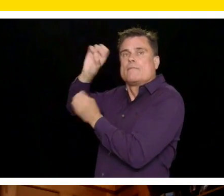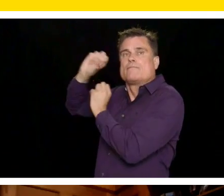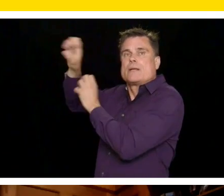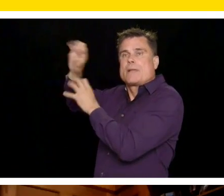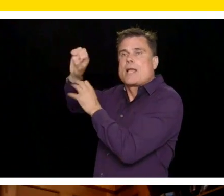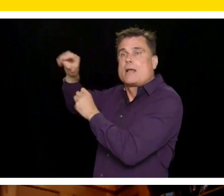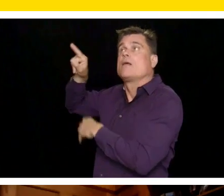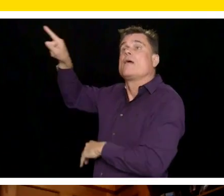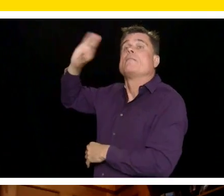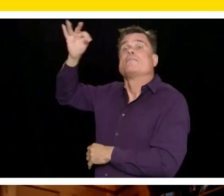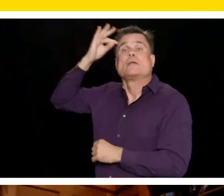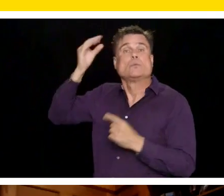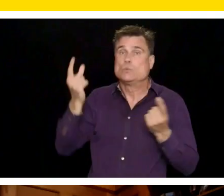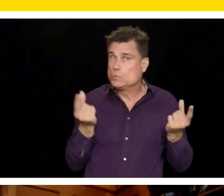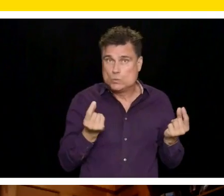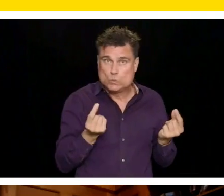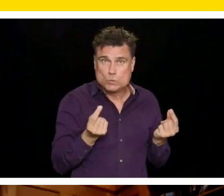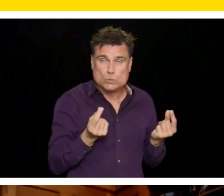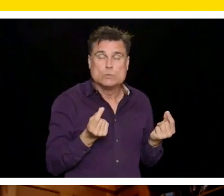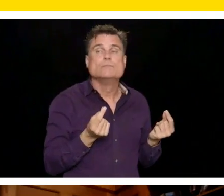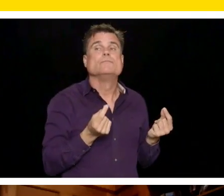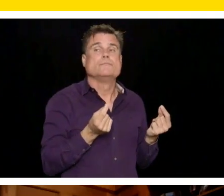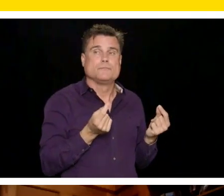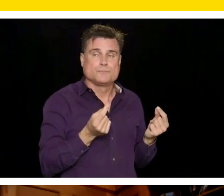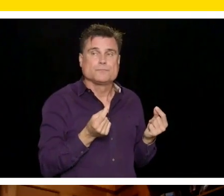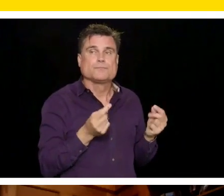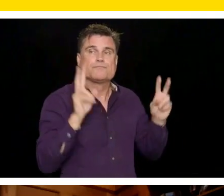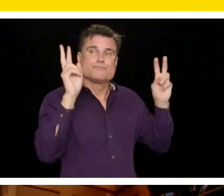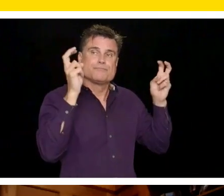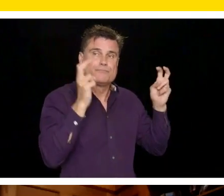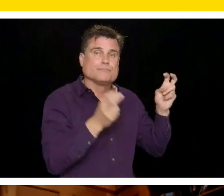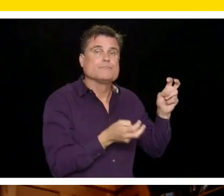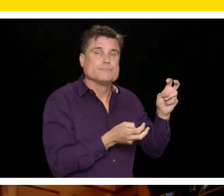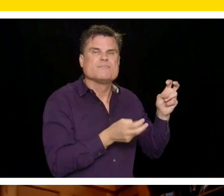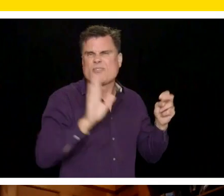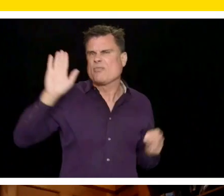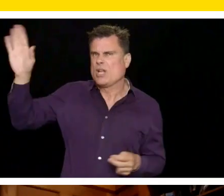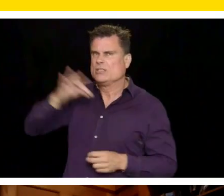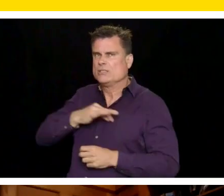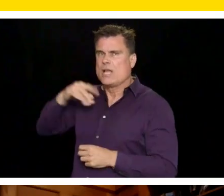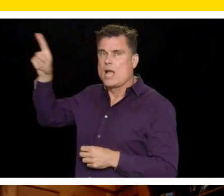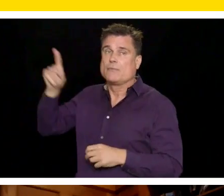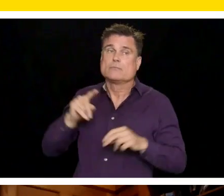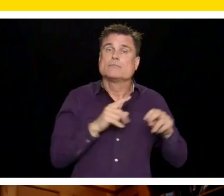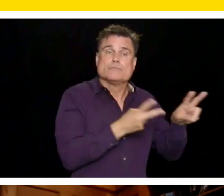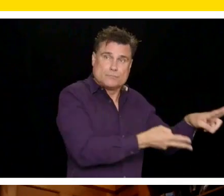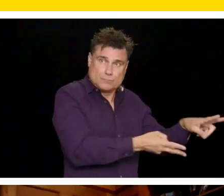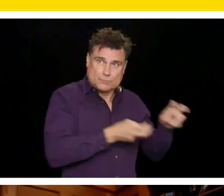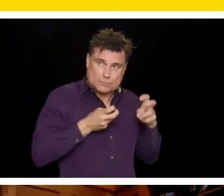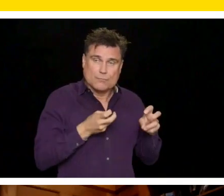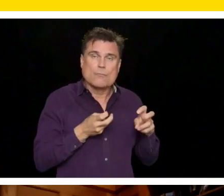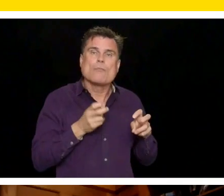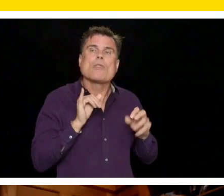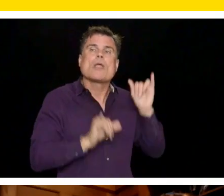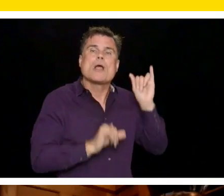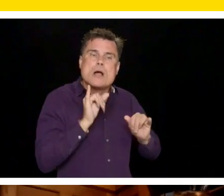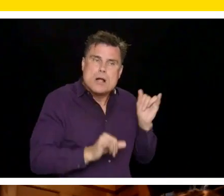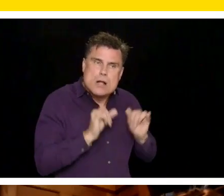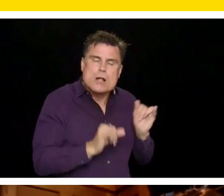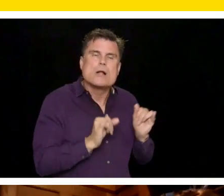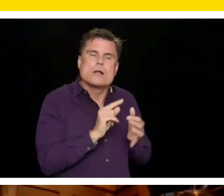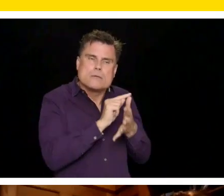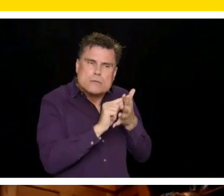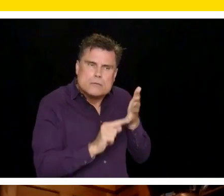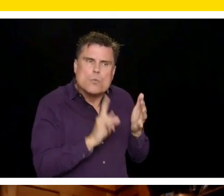kind of feedback from British Columbians. And because they were interested, they were making adjustments. And so here we have some good news on